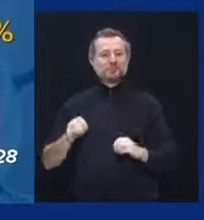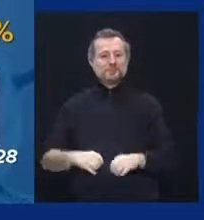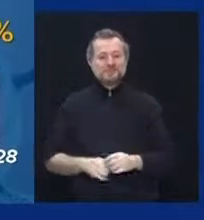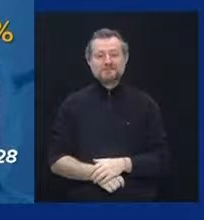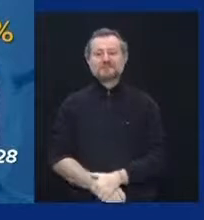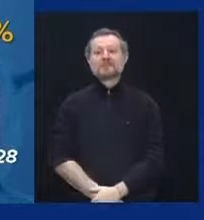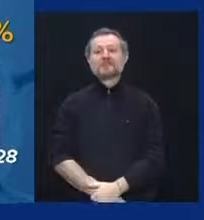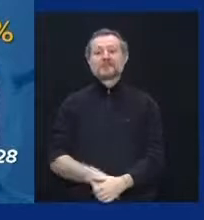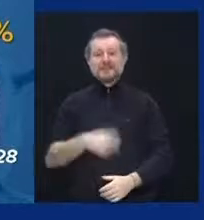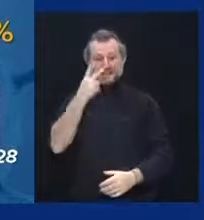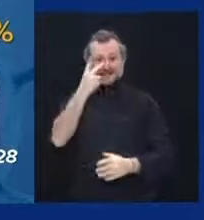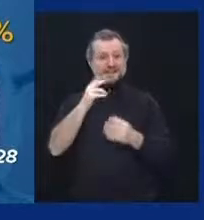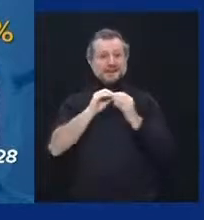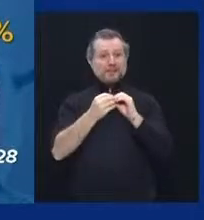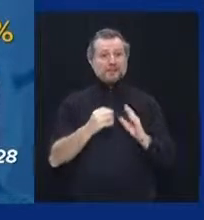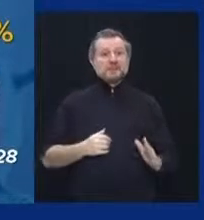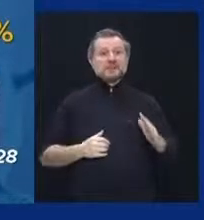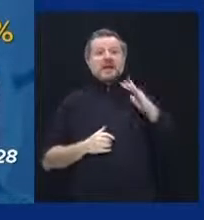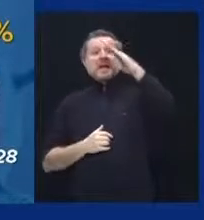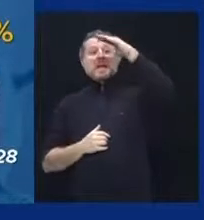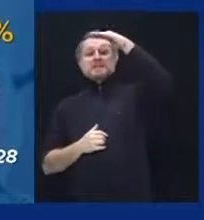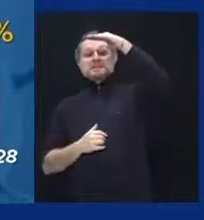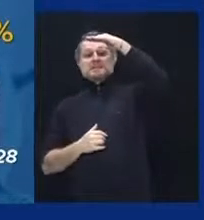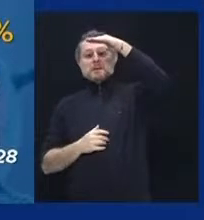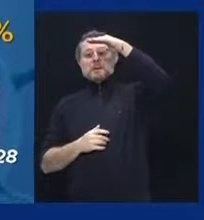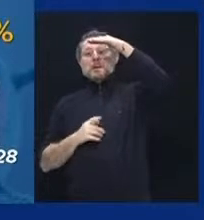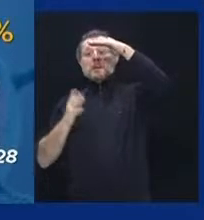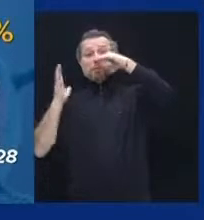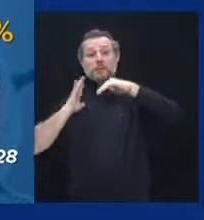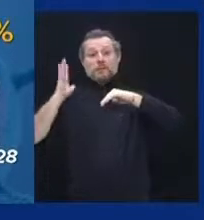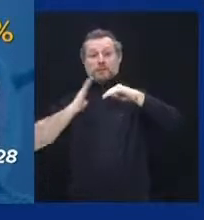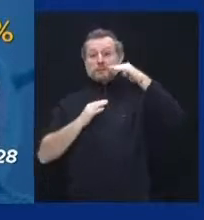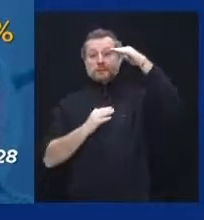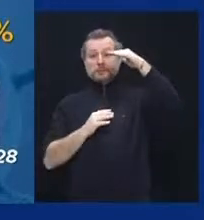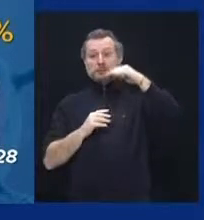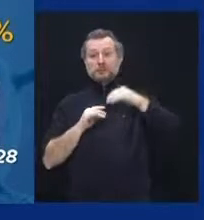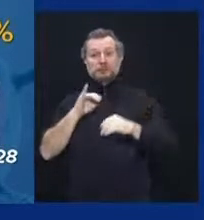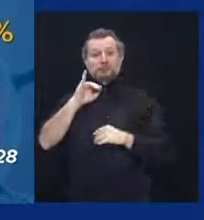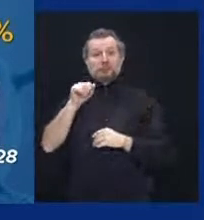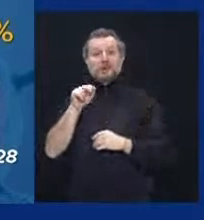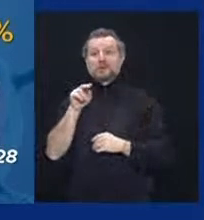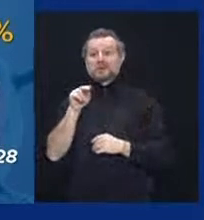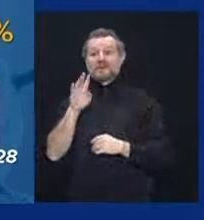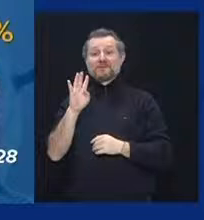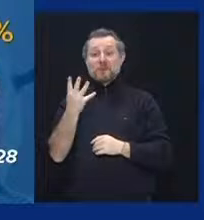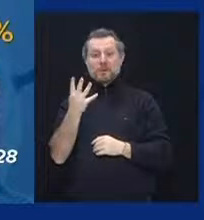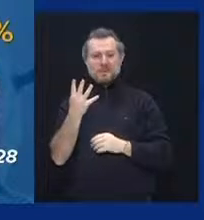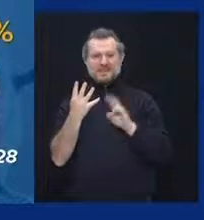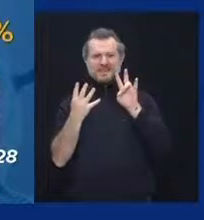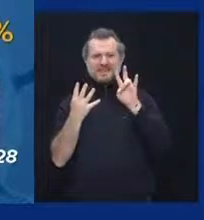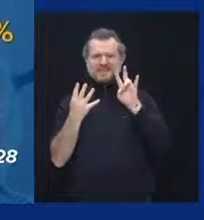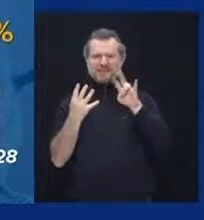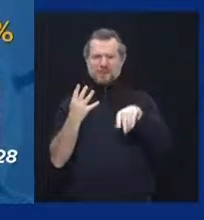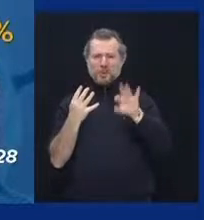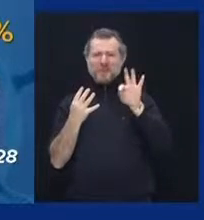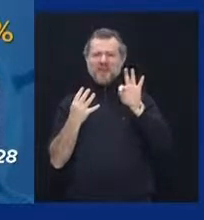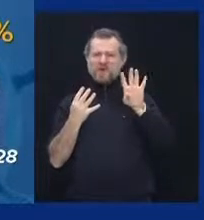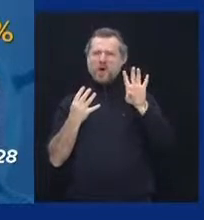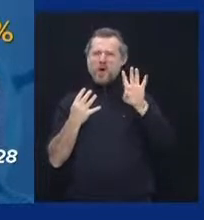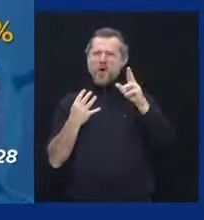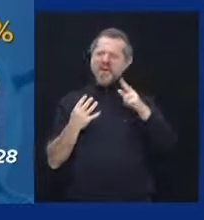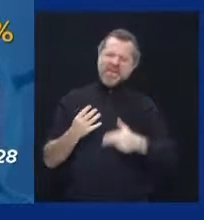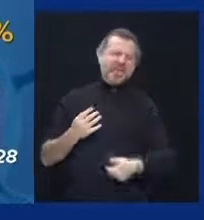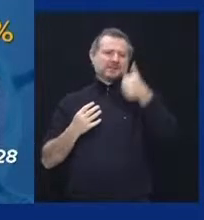positivity decline, we were 7.9 January 4. That was the high point.